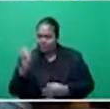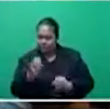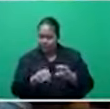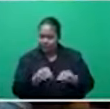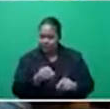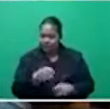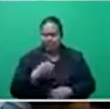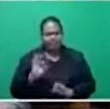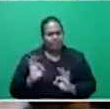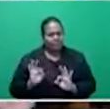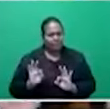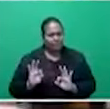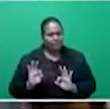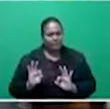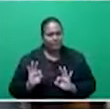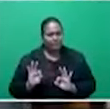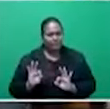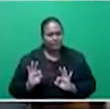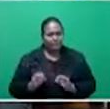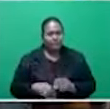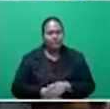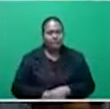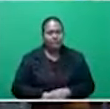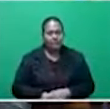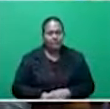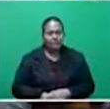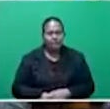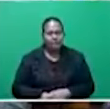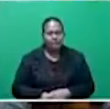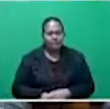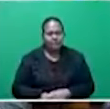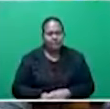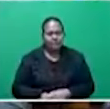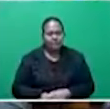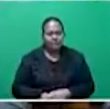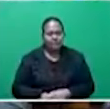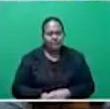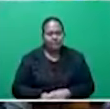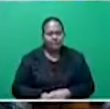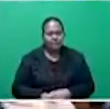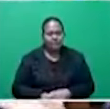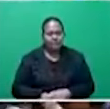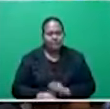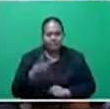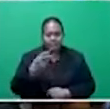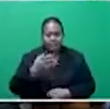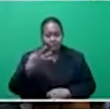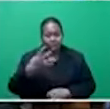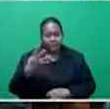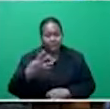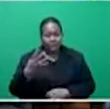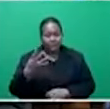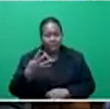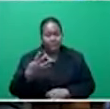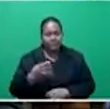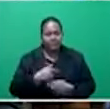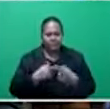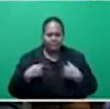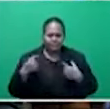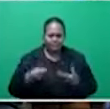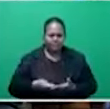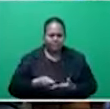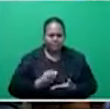pays. None of them. Mr. Speaker, sir. Mr. Speaker, sir, in 2014, sir, we paid